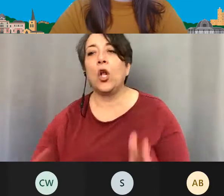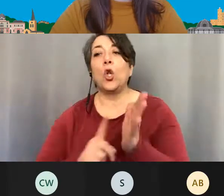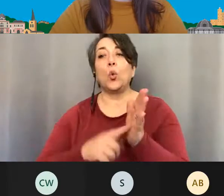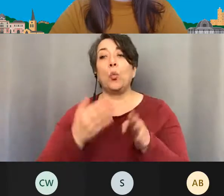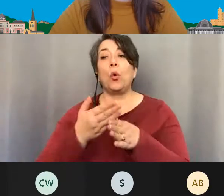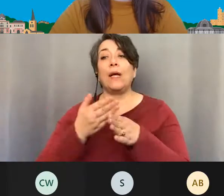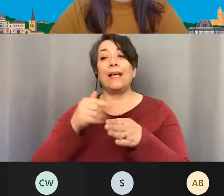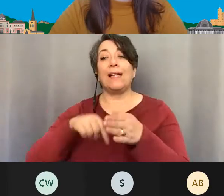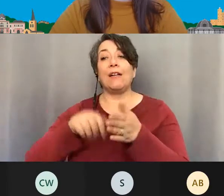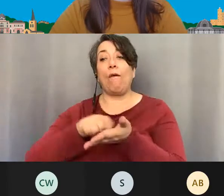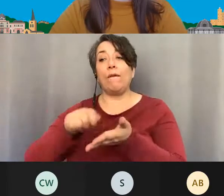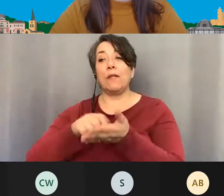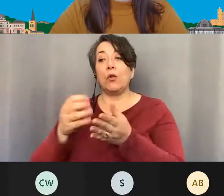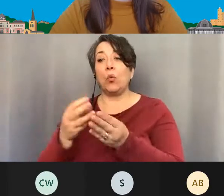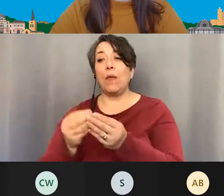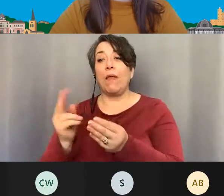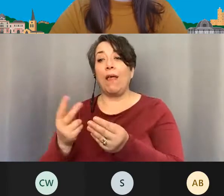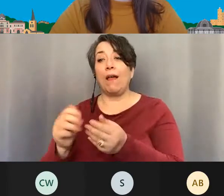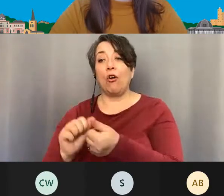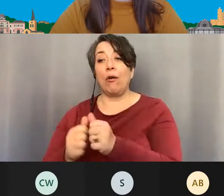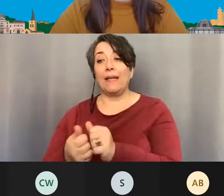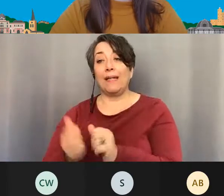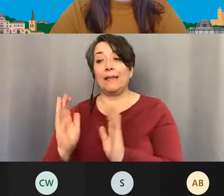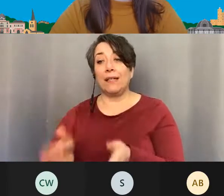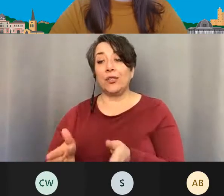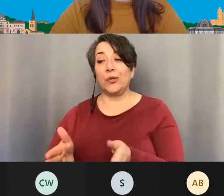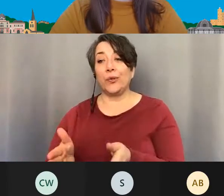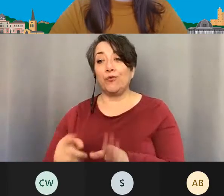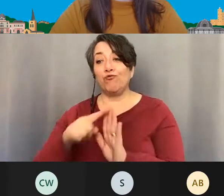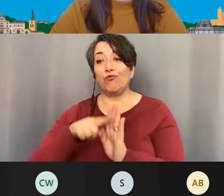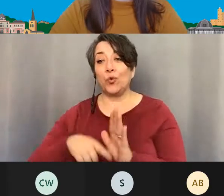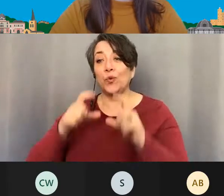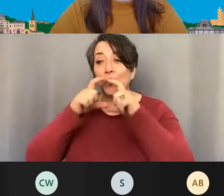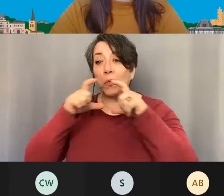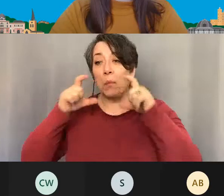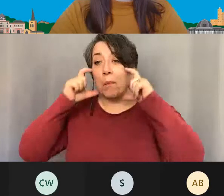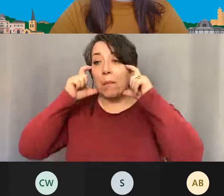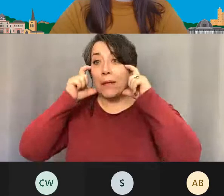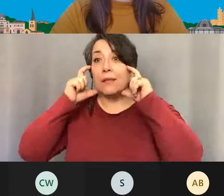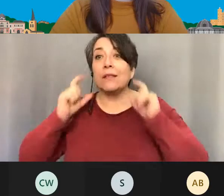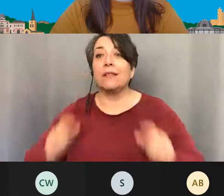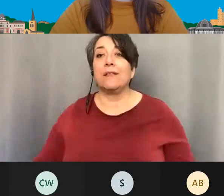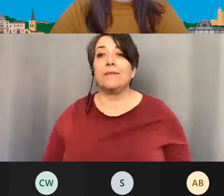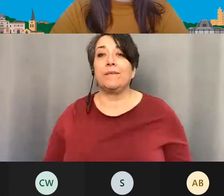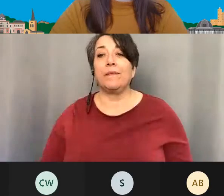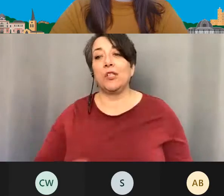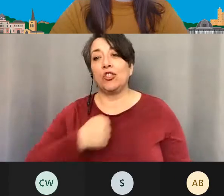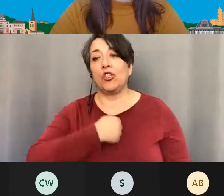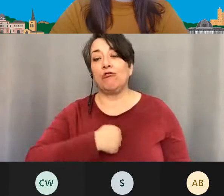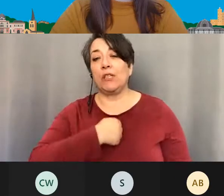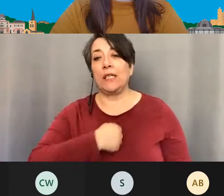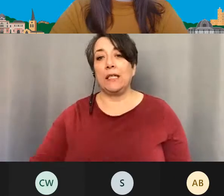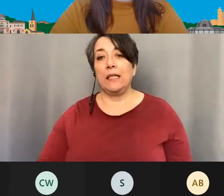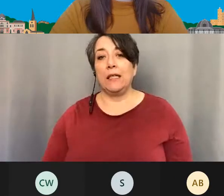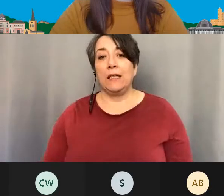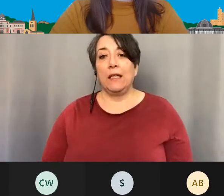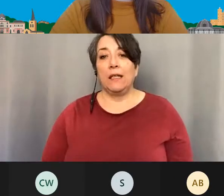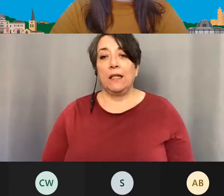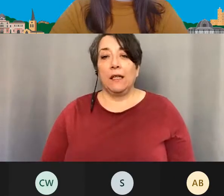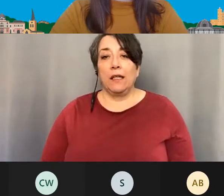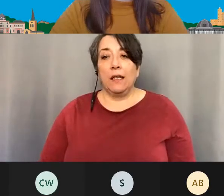working alongside colleagues in an office now, we have to wear a mask in the hospital, so apologies for that, but we will reflect